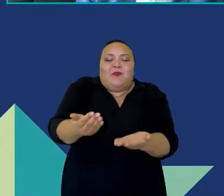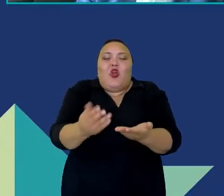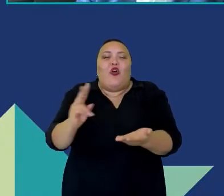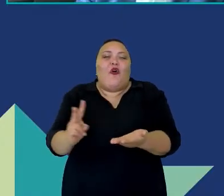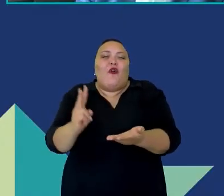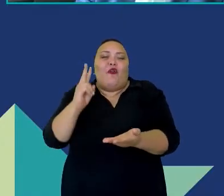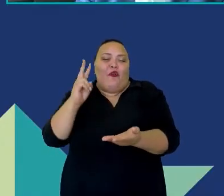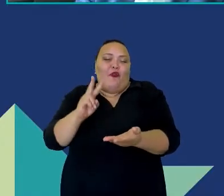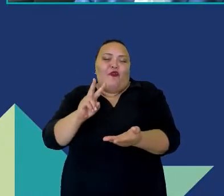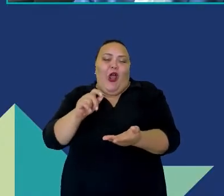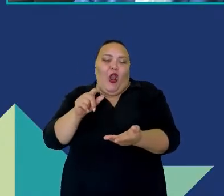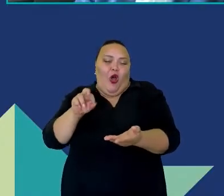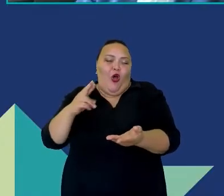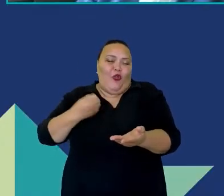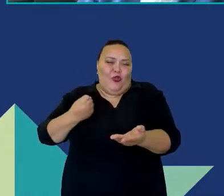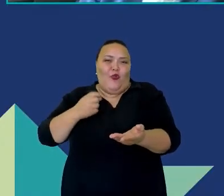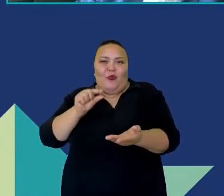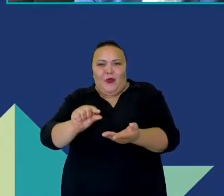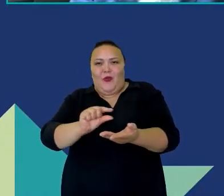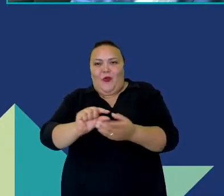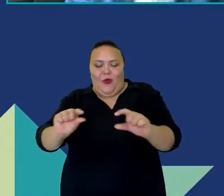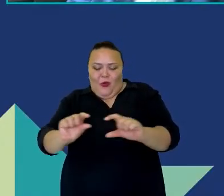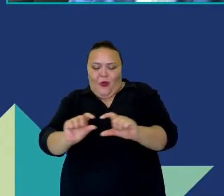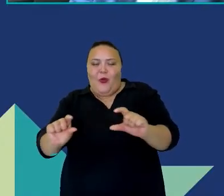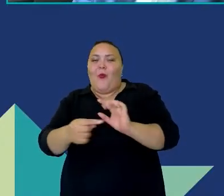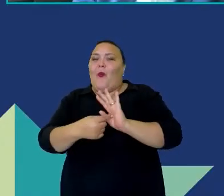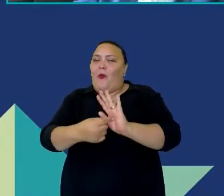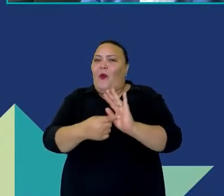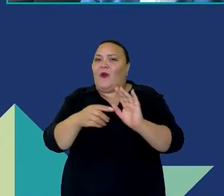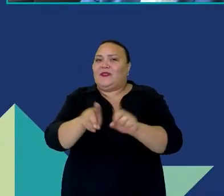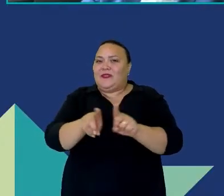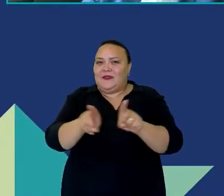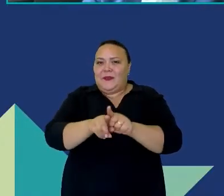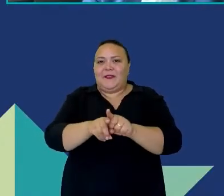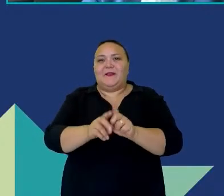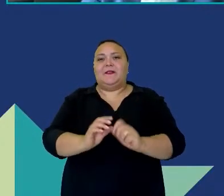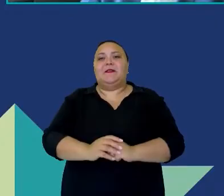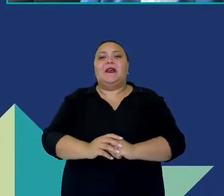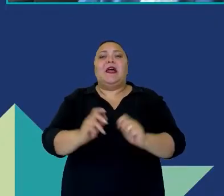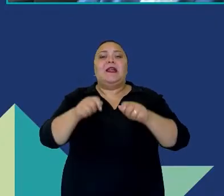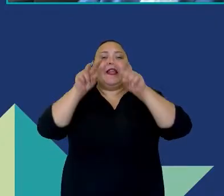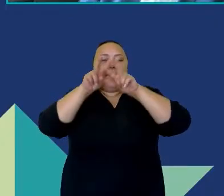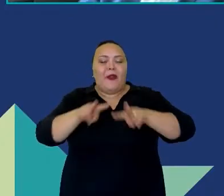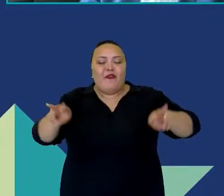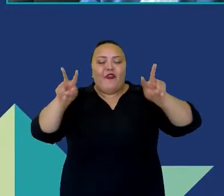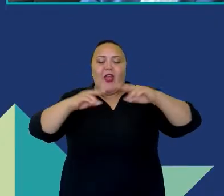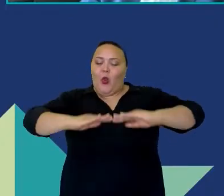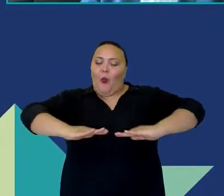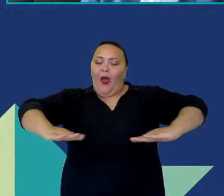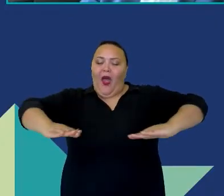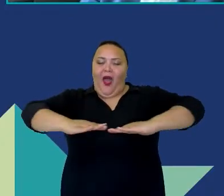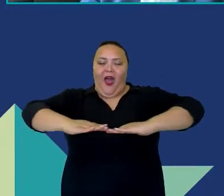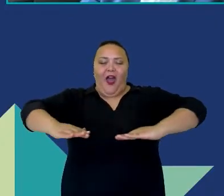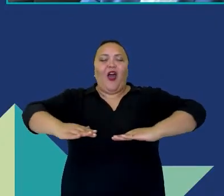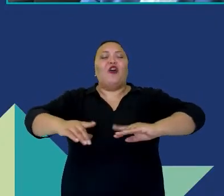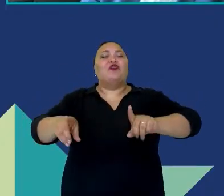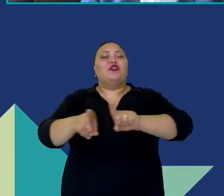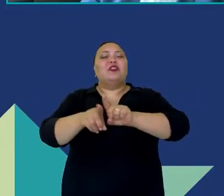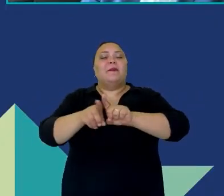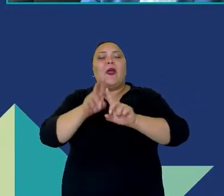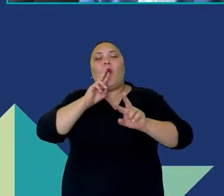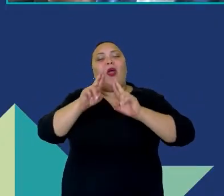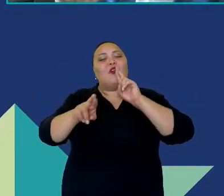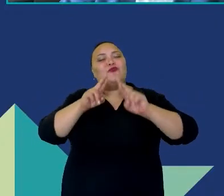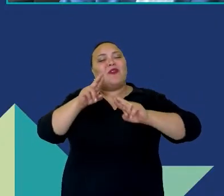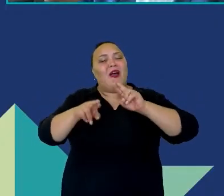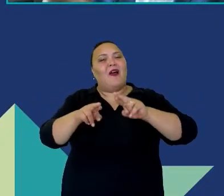in this the accelerometer results. Sections here I mentioned in the